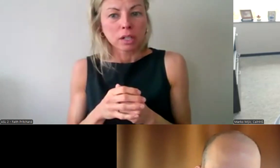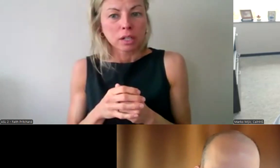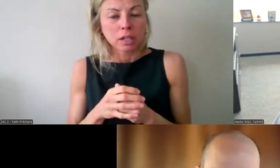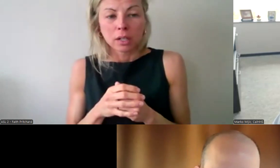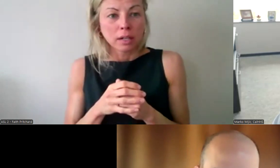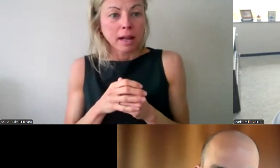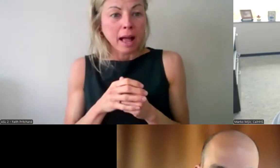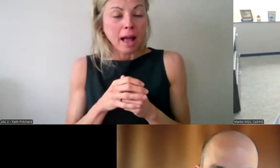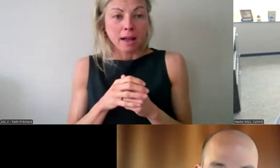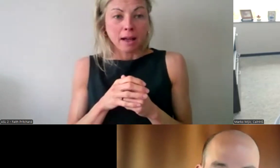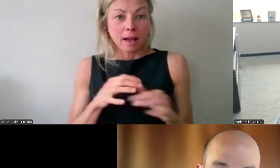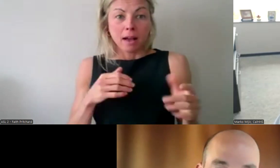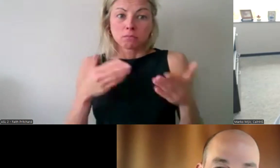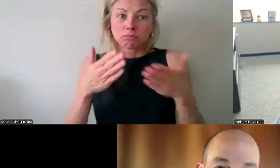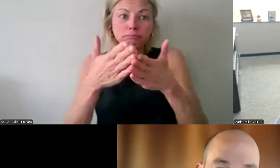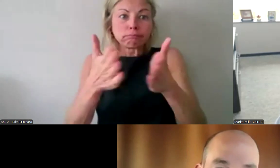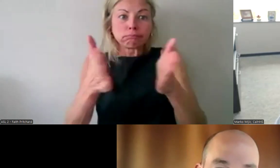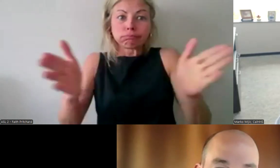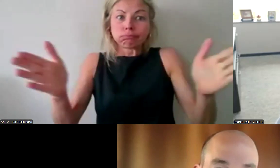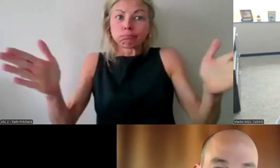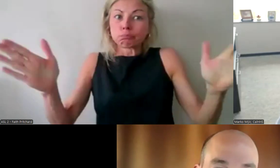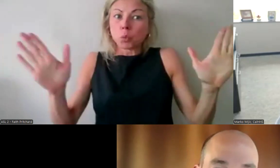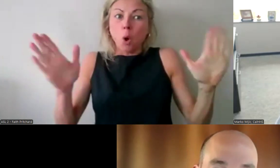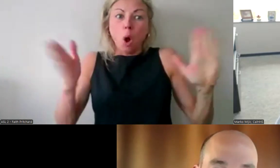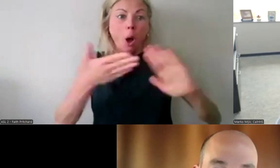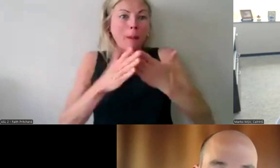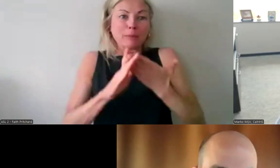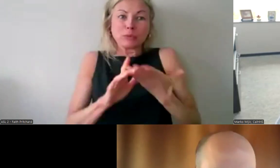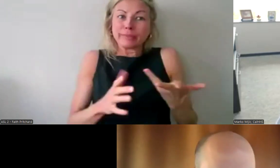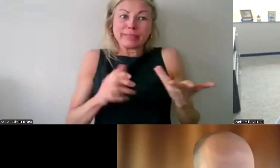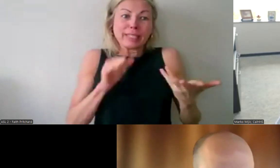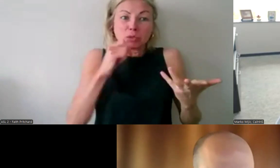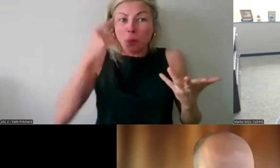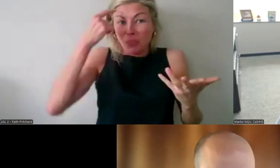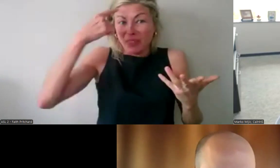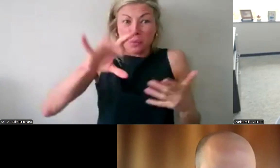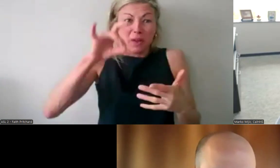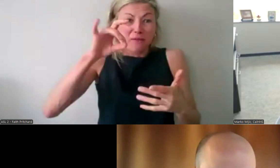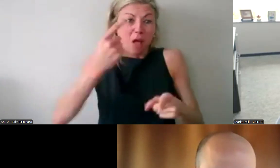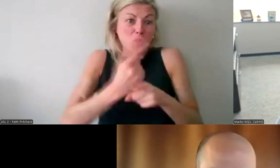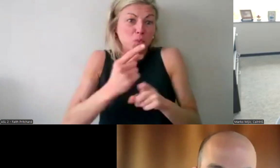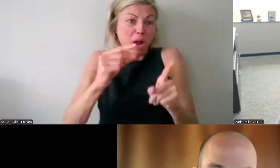as a broad community, I don't think we found the right words to communicate the importance of